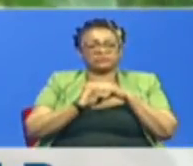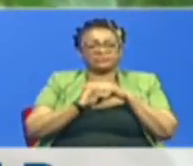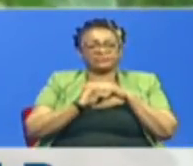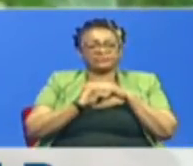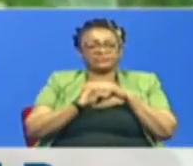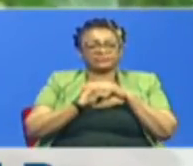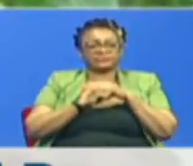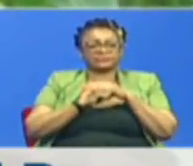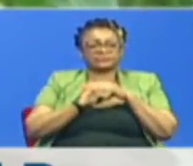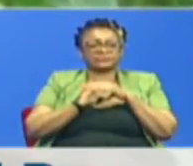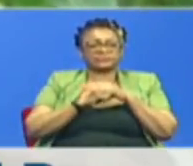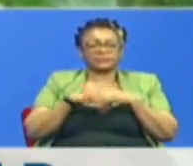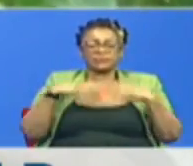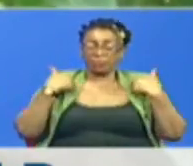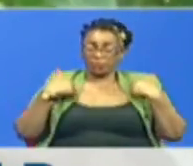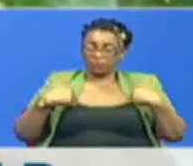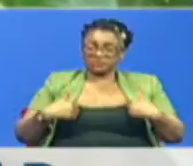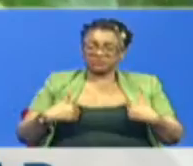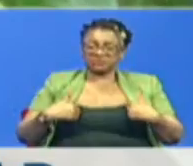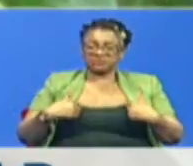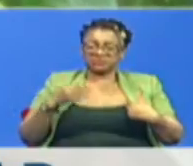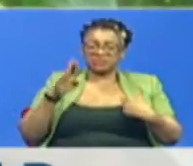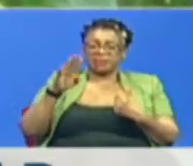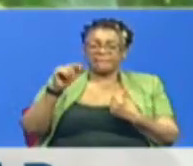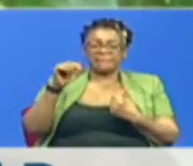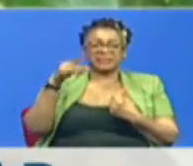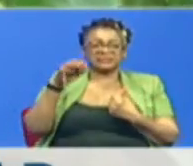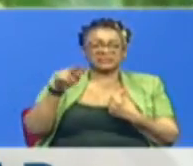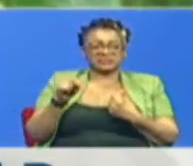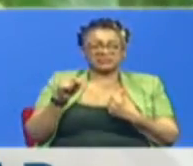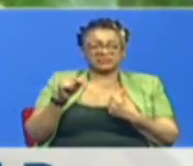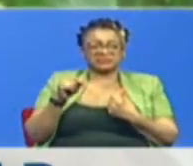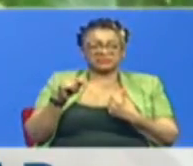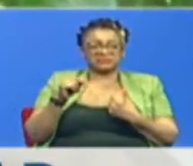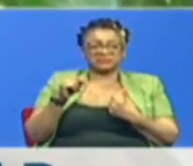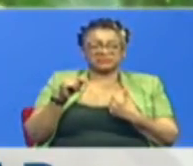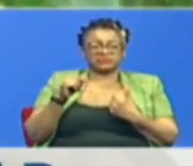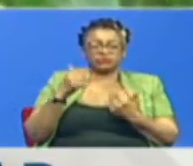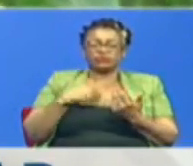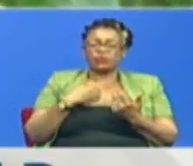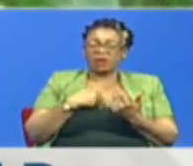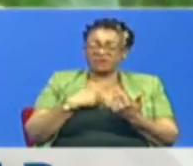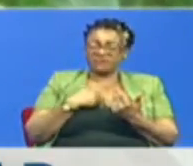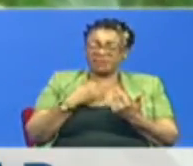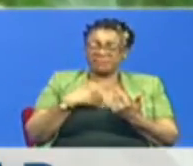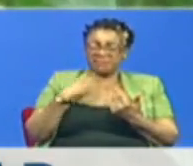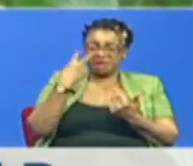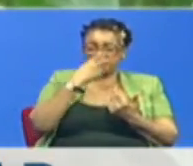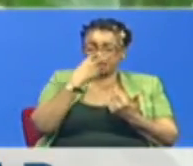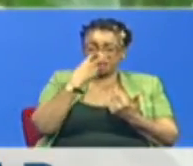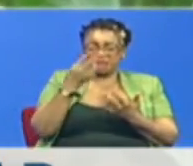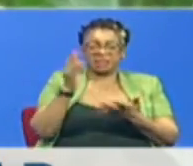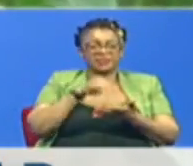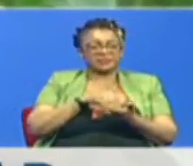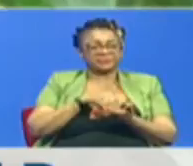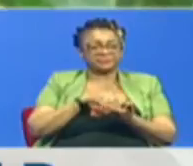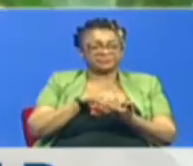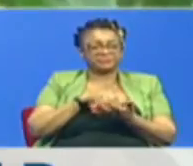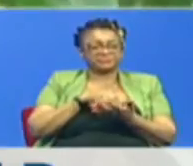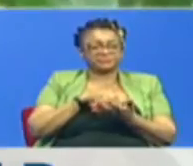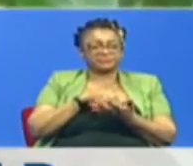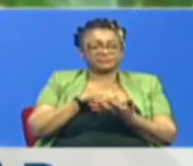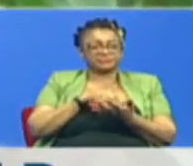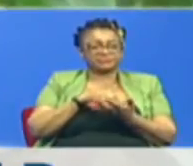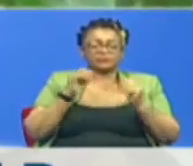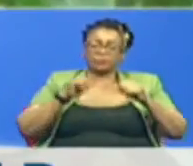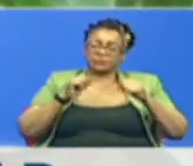Huyu kijana mwenye anaongea ambaye ni Martin Mbalambala, site yake irudi venye ilikuwa. Naweza